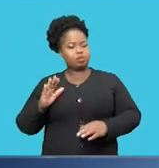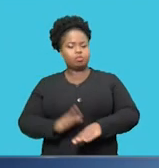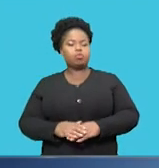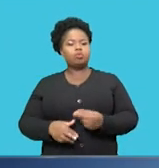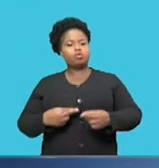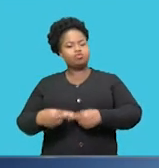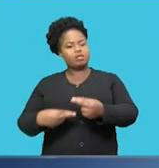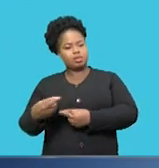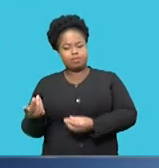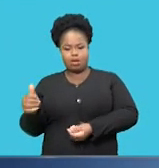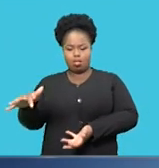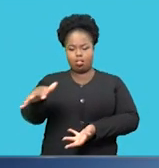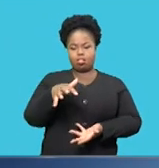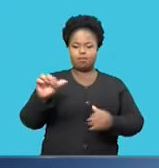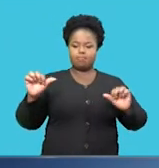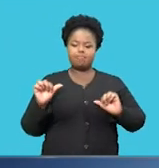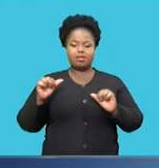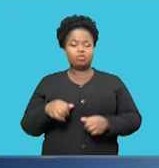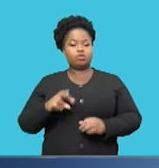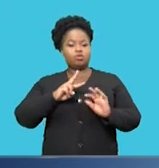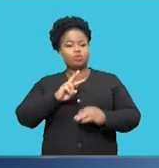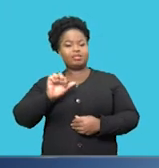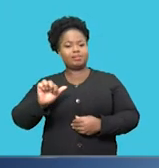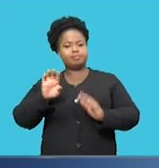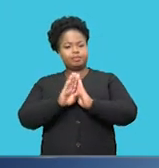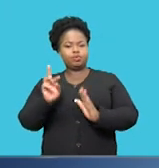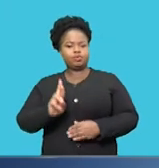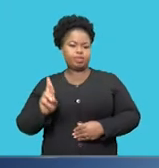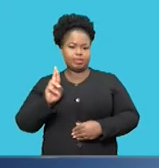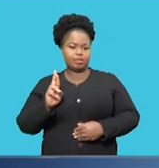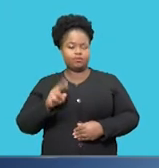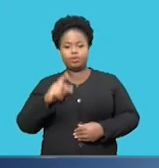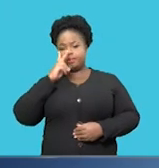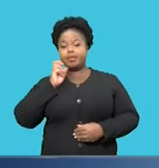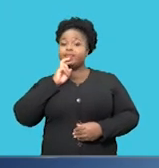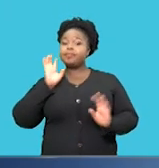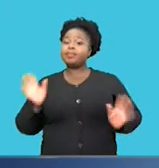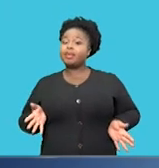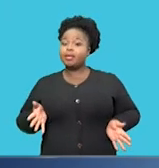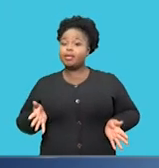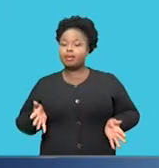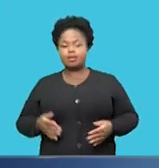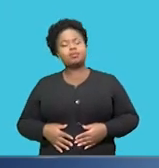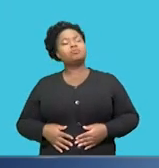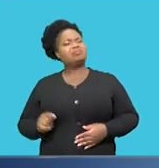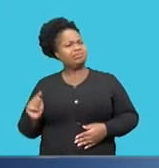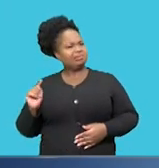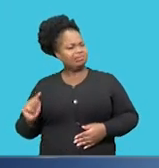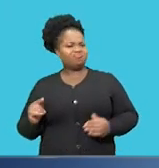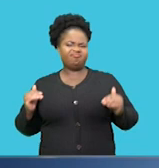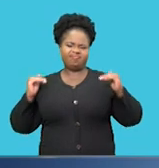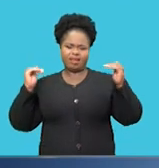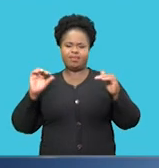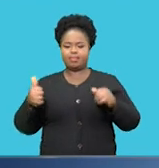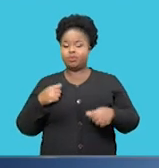retail revenue in excess of 26 billion rand just for the Black Friday period. And that is significantly higher than